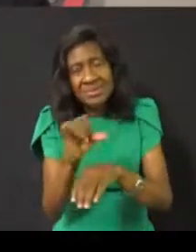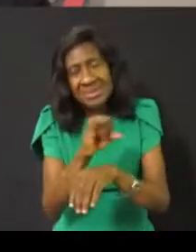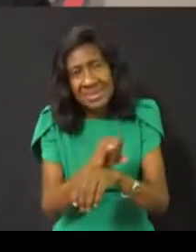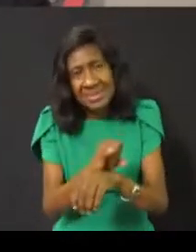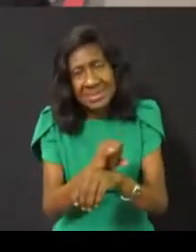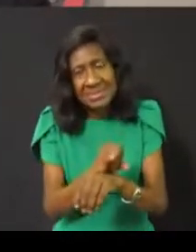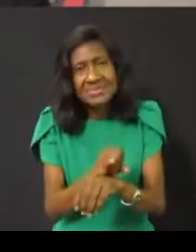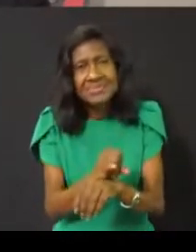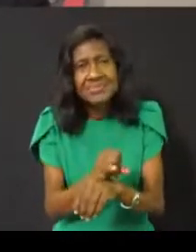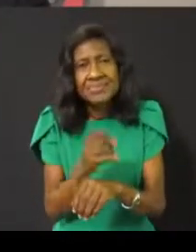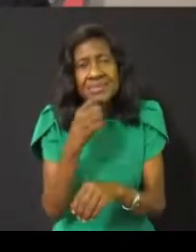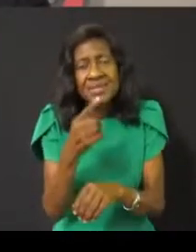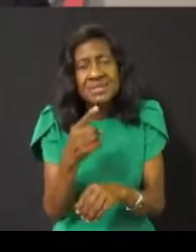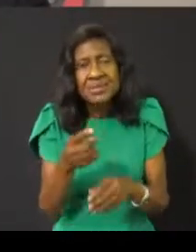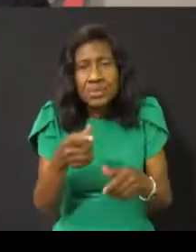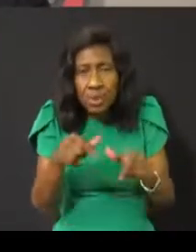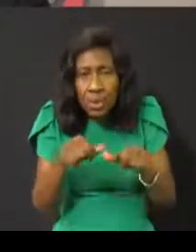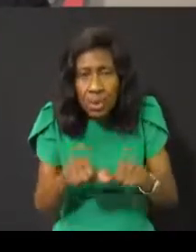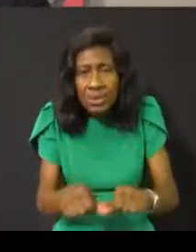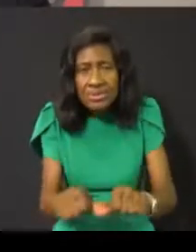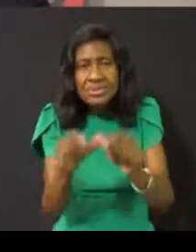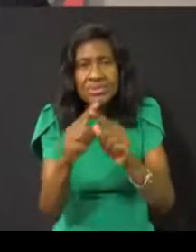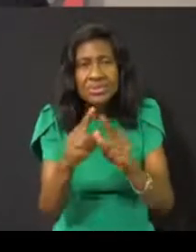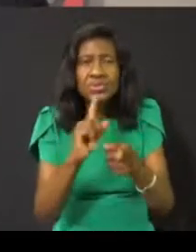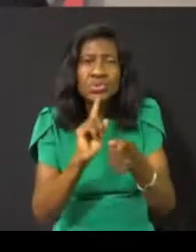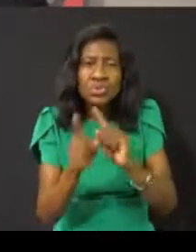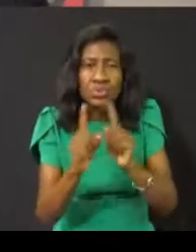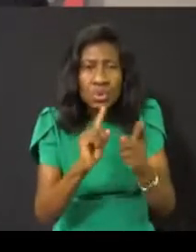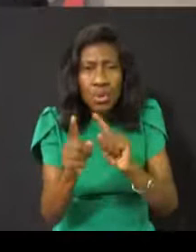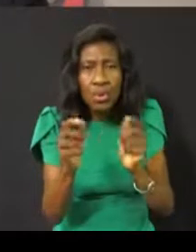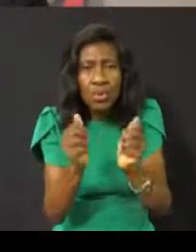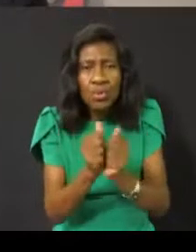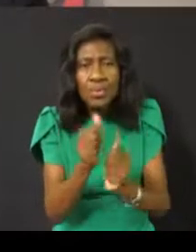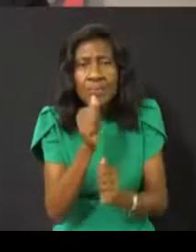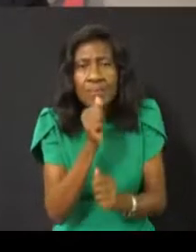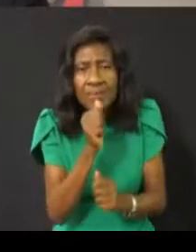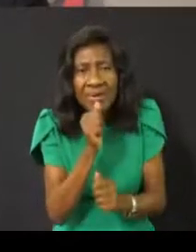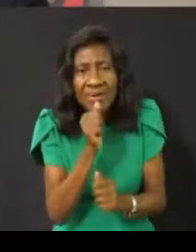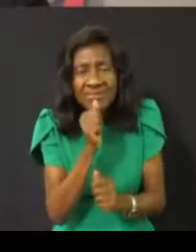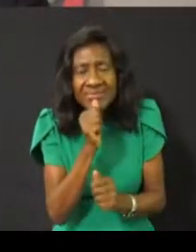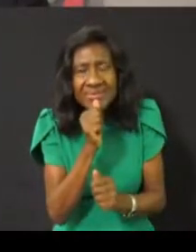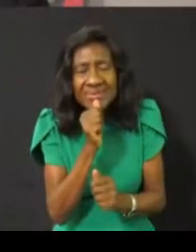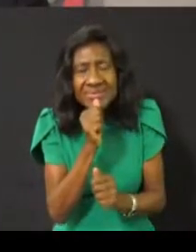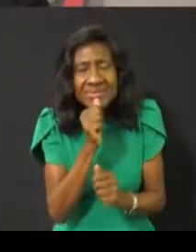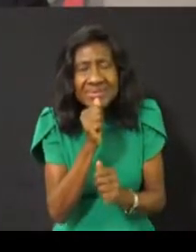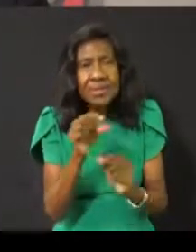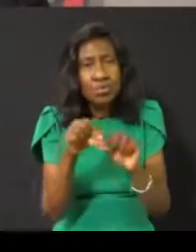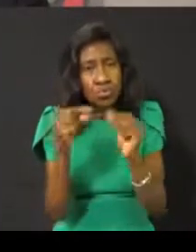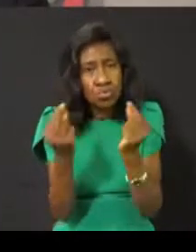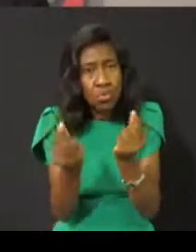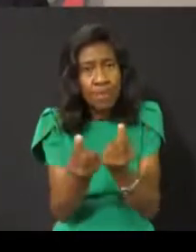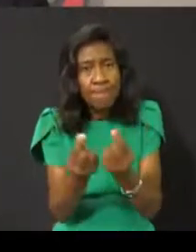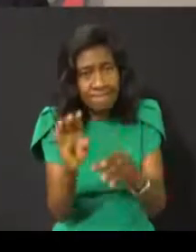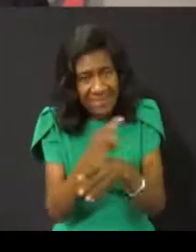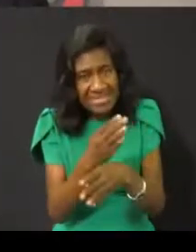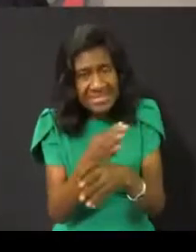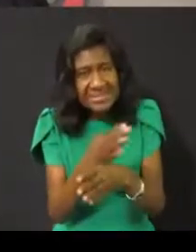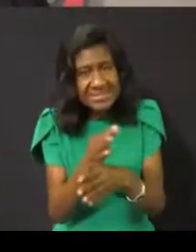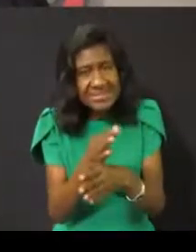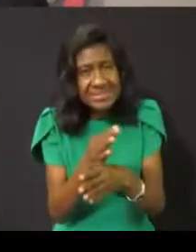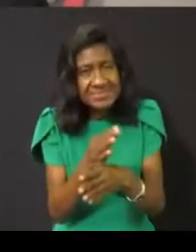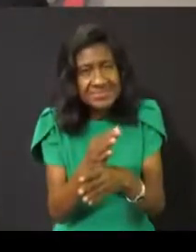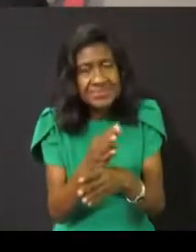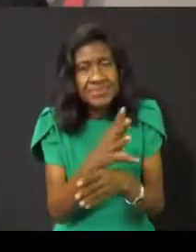the private and civic sector stakeholders for the finalization of the details required for